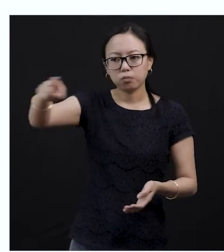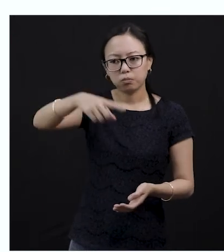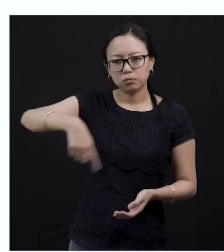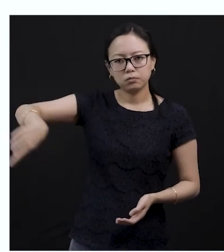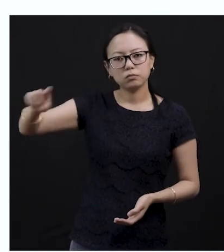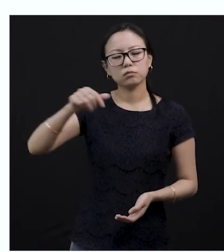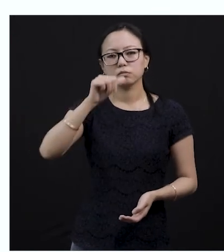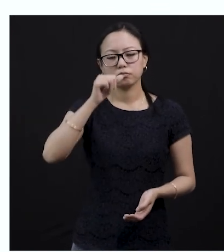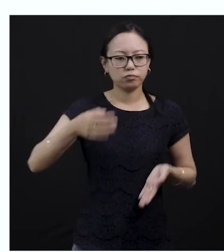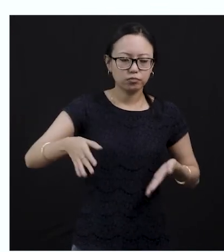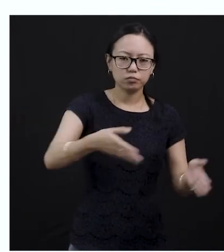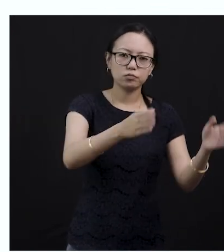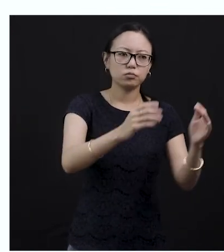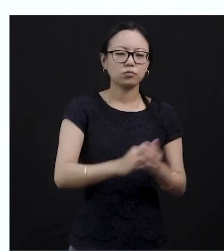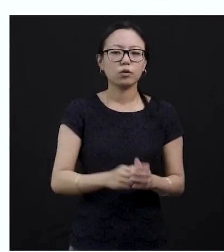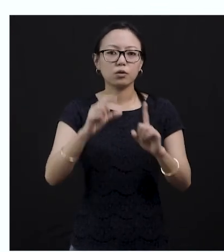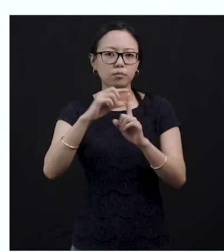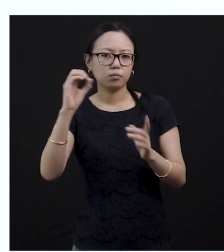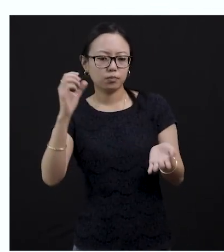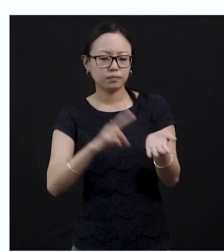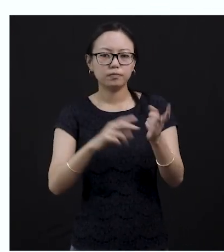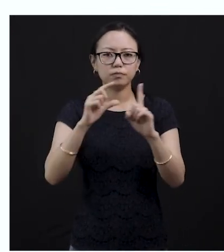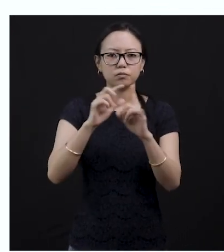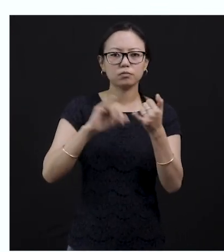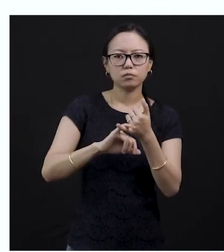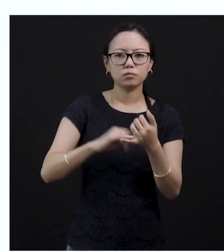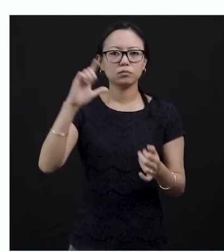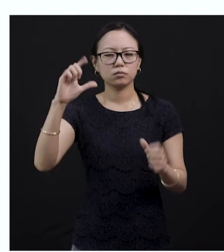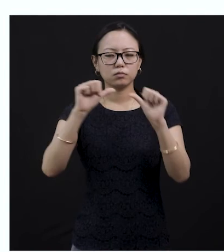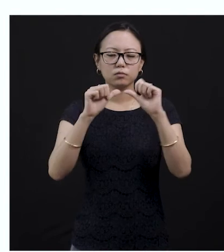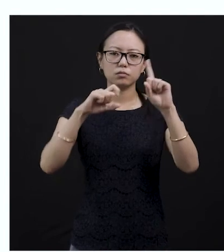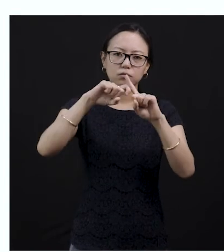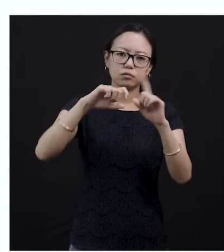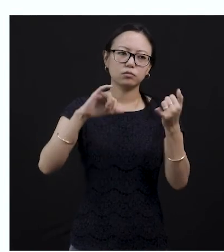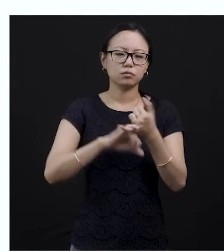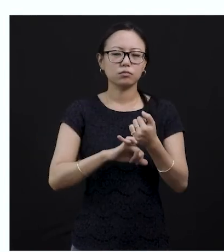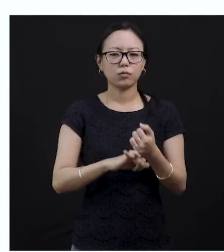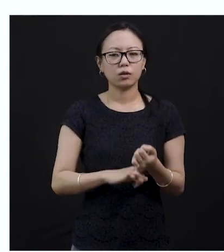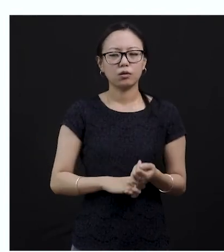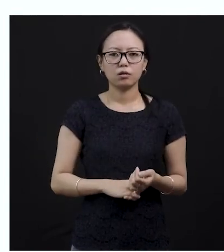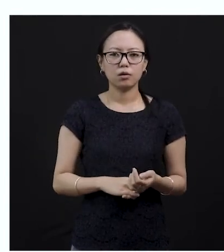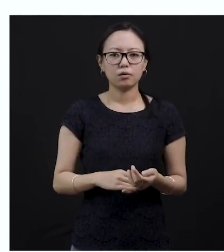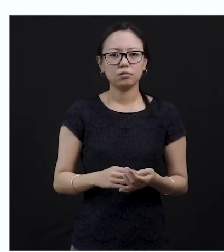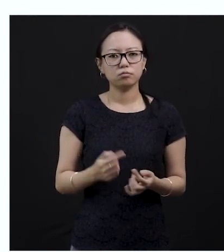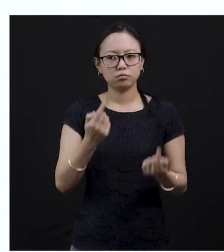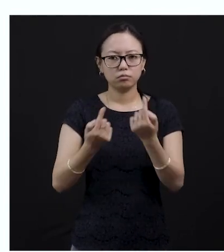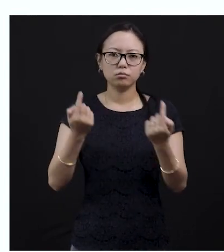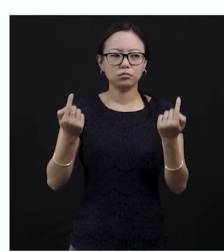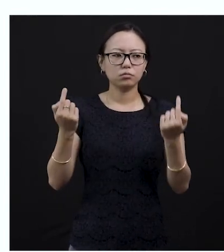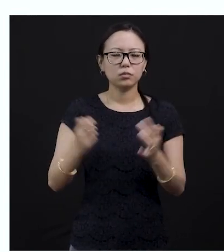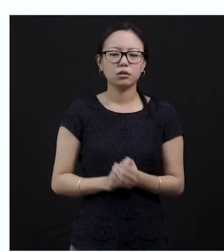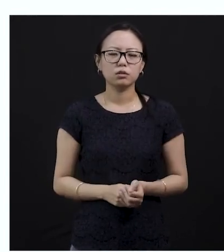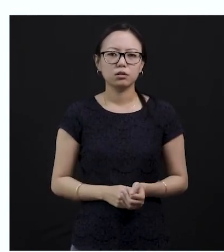their stem will be hollow. Okay? Have you ever seen this water lily? You just take out one and see their